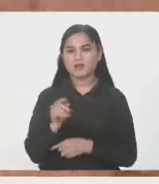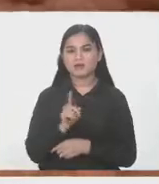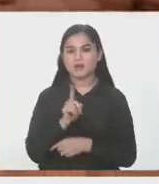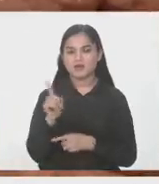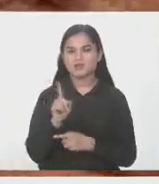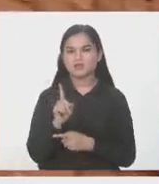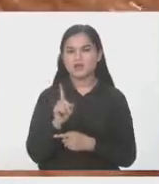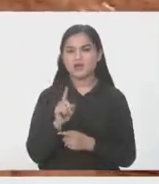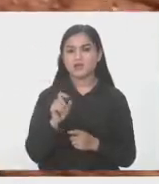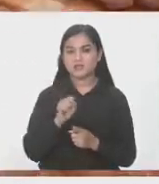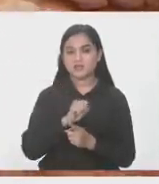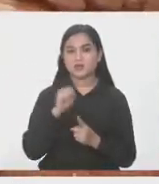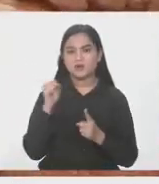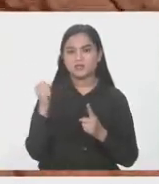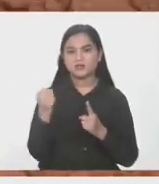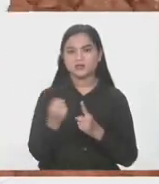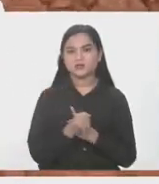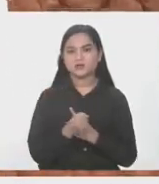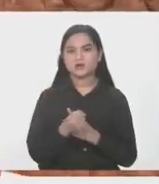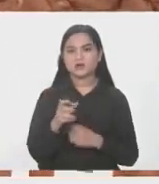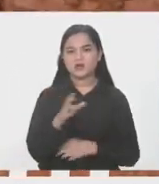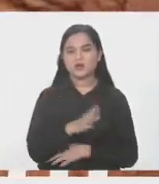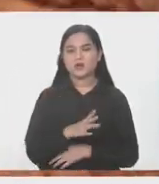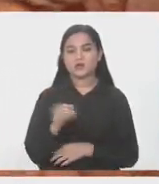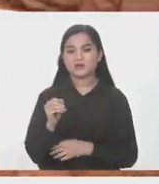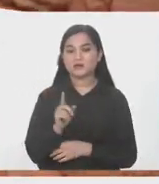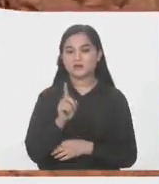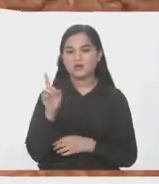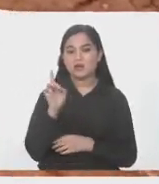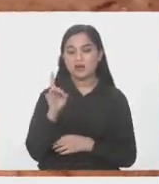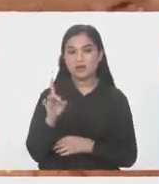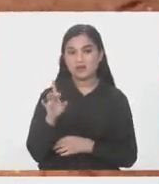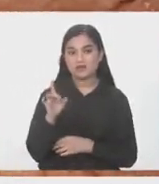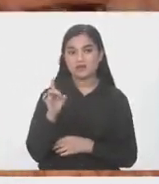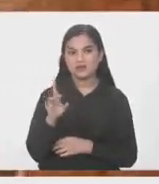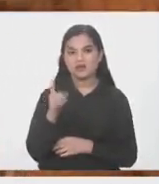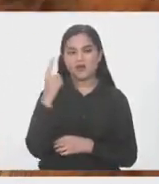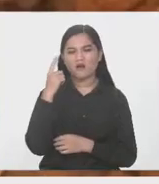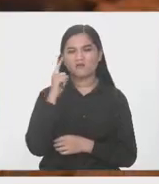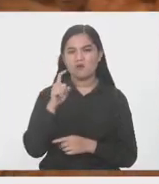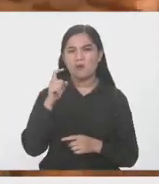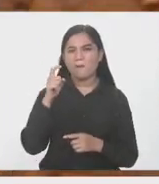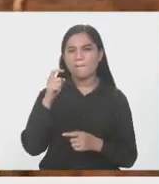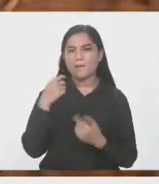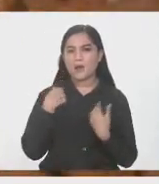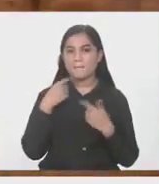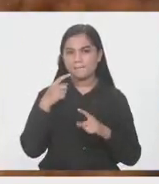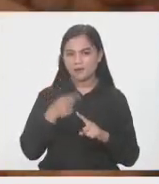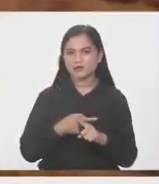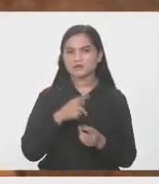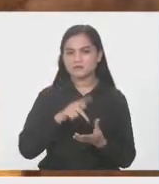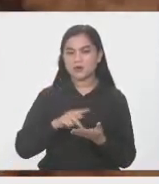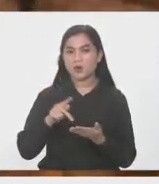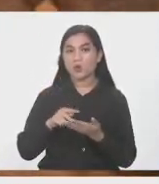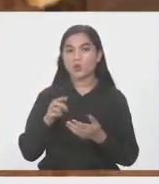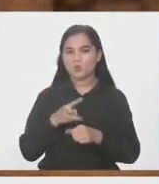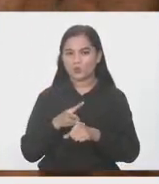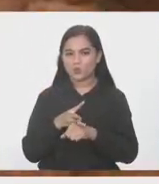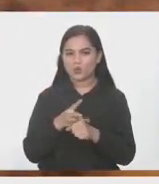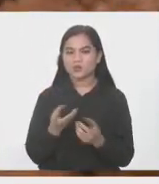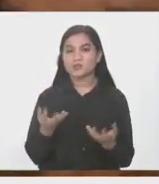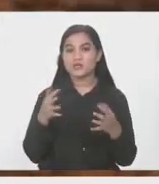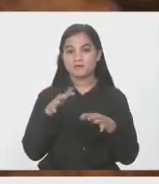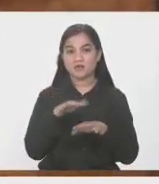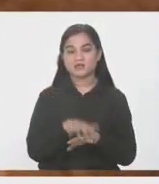we say here, and this is it. It's actually made of mud and timber, wood, and this is